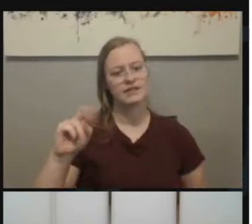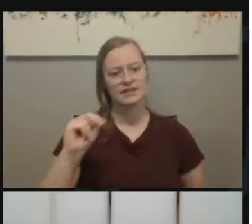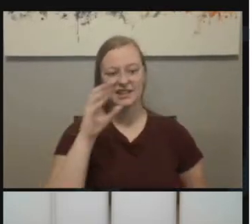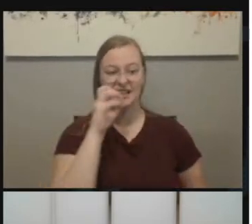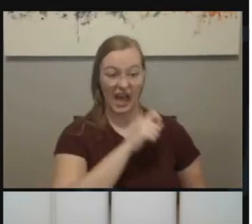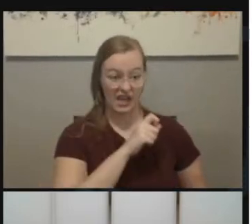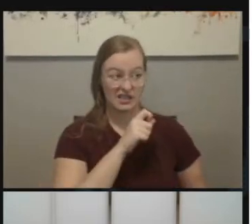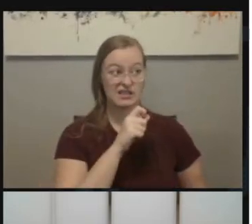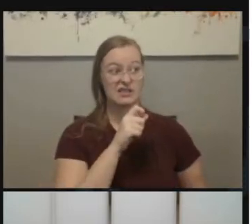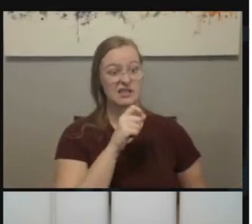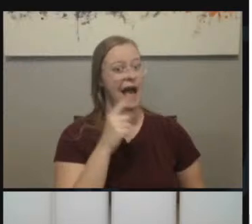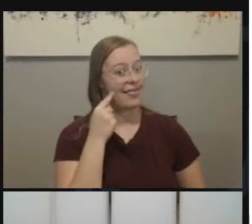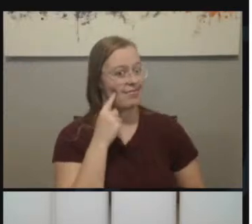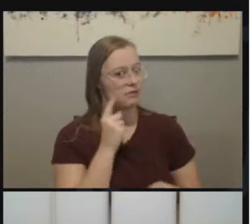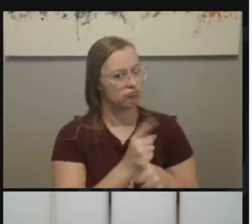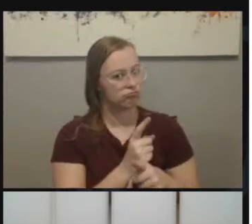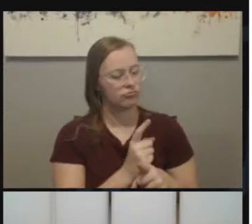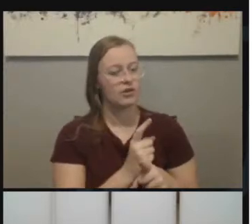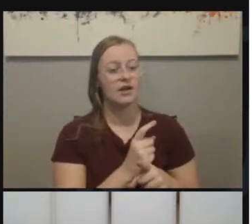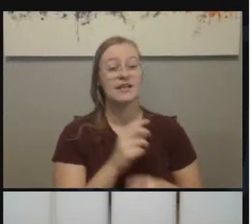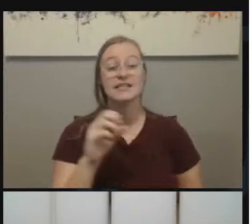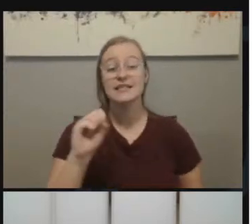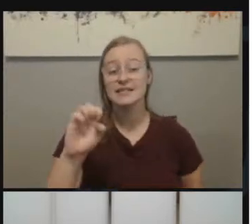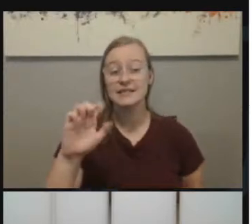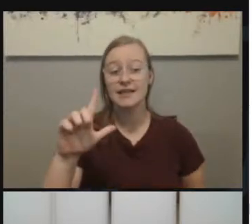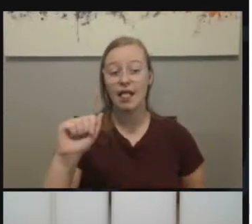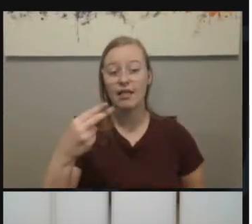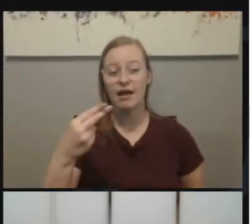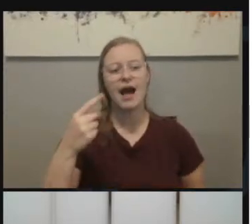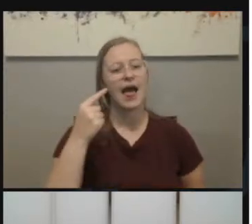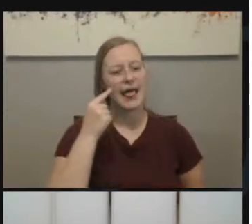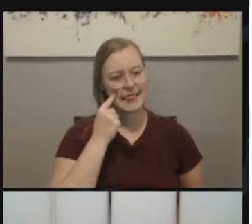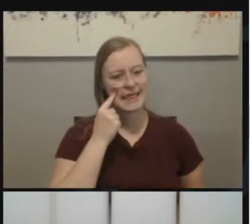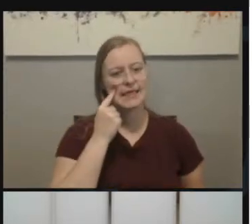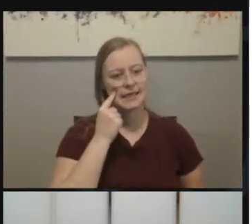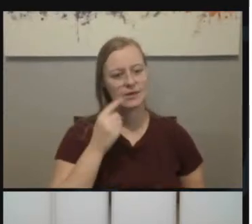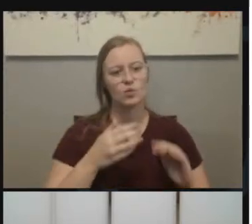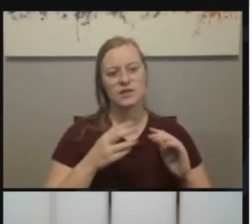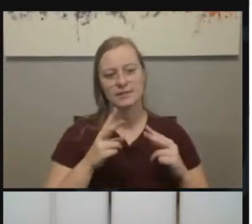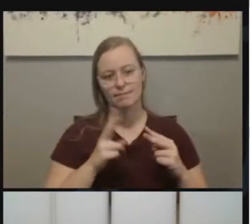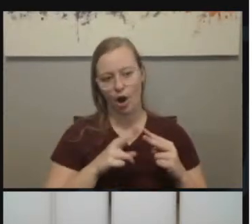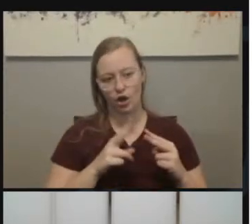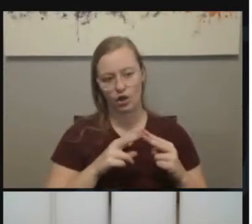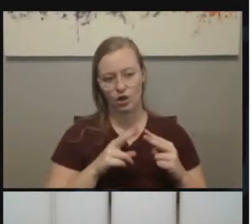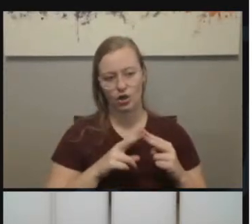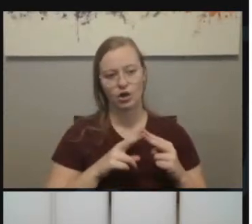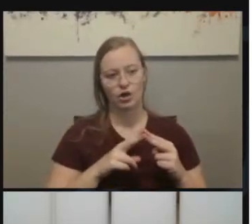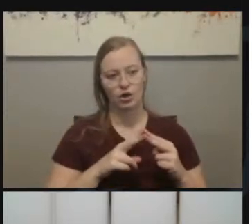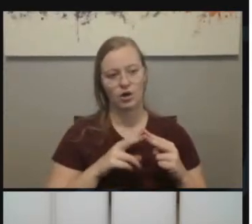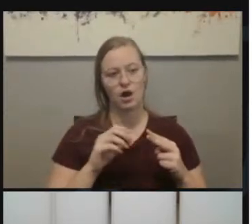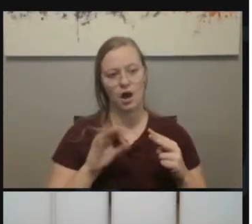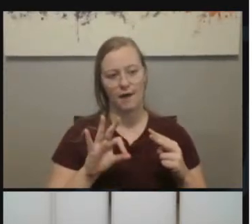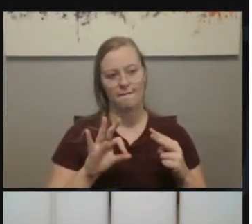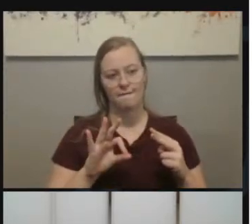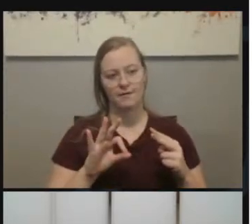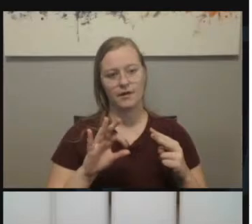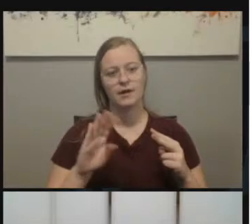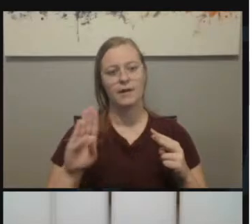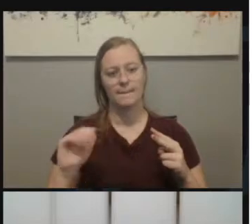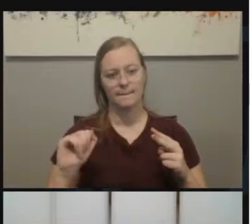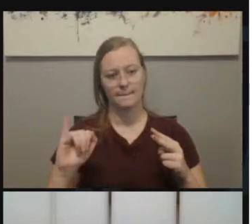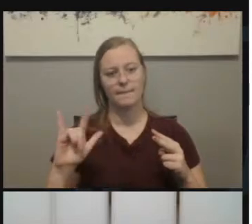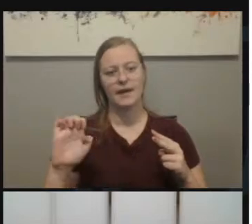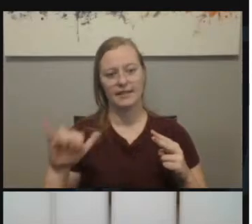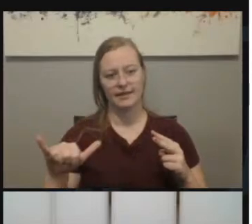that in all likelihood, Sella was the partner of Bailey,